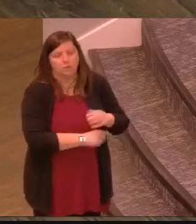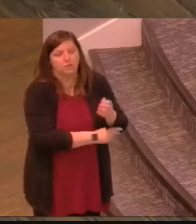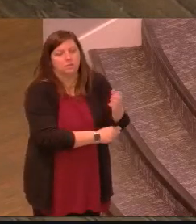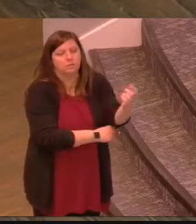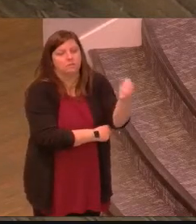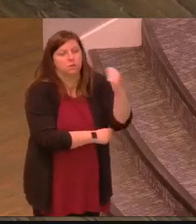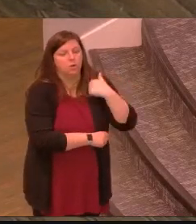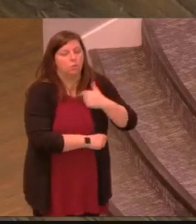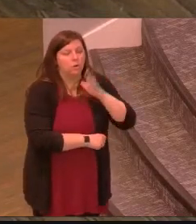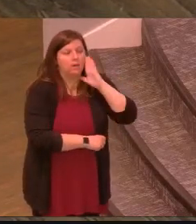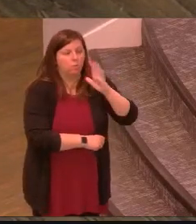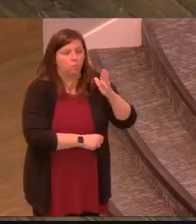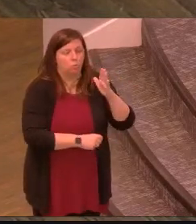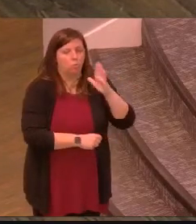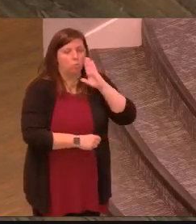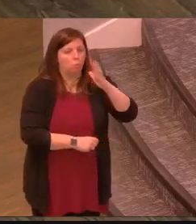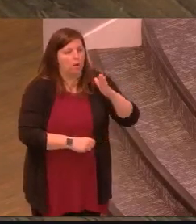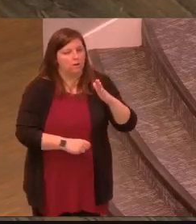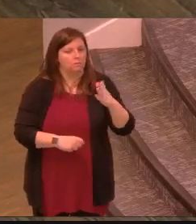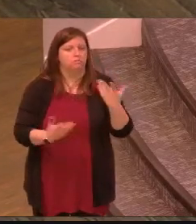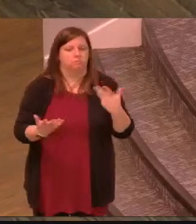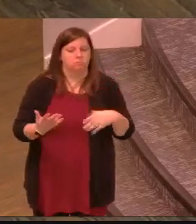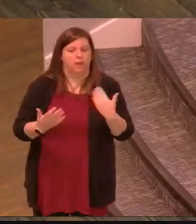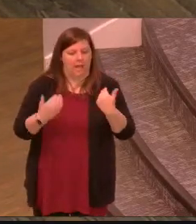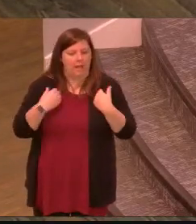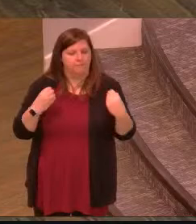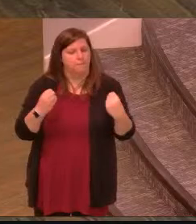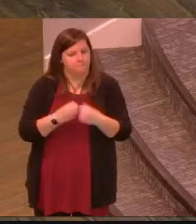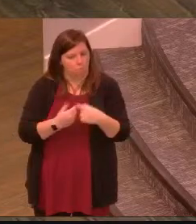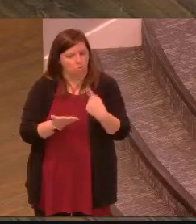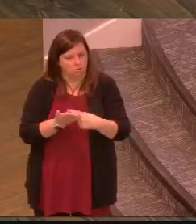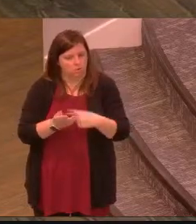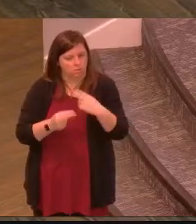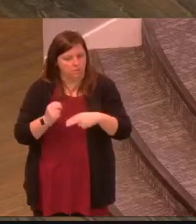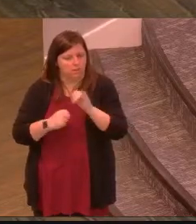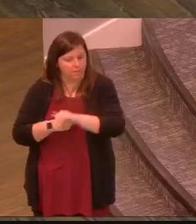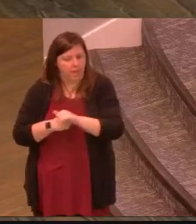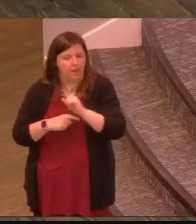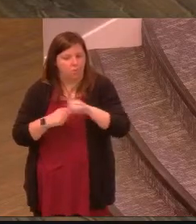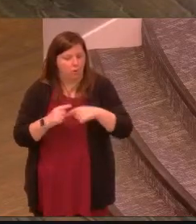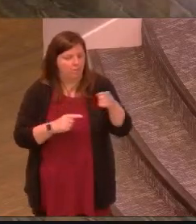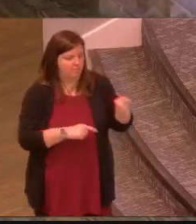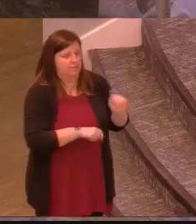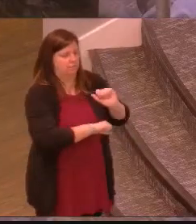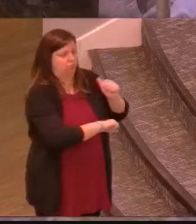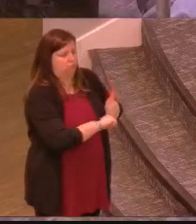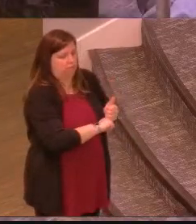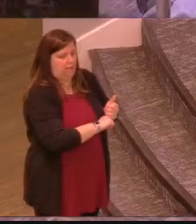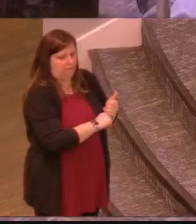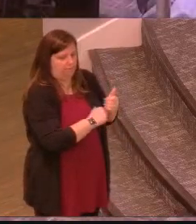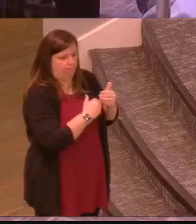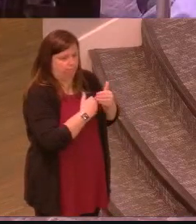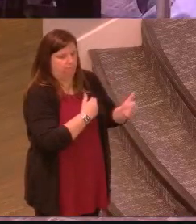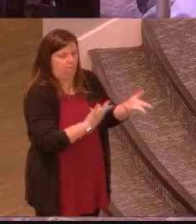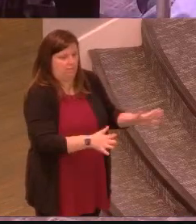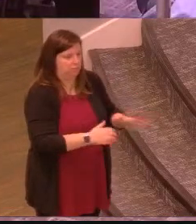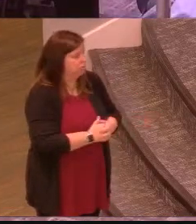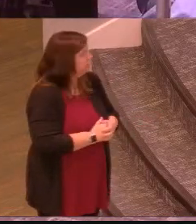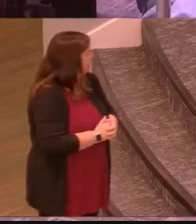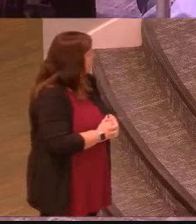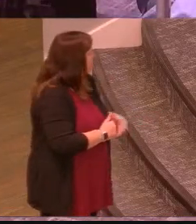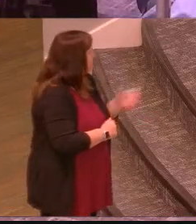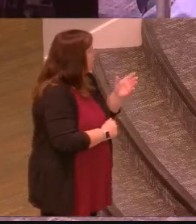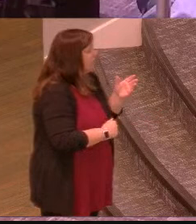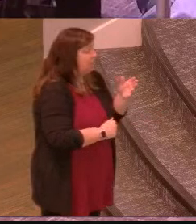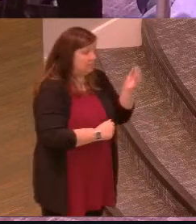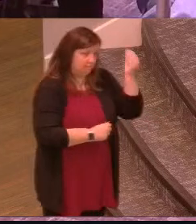those conversations once we have this piece taken care of. And I will say for the board members who are staying on